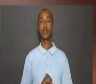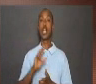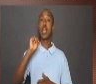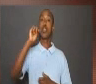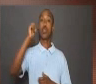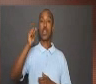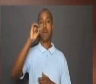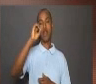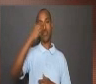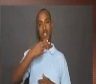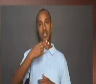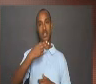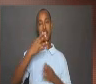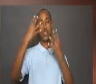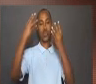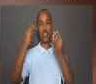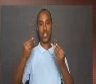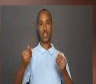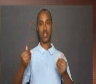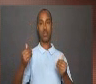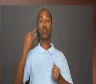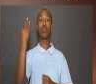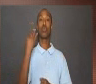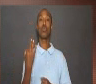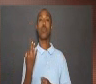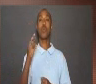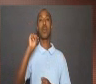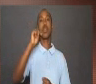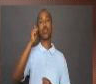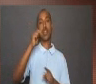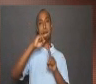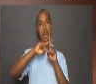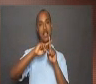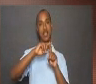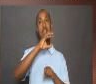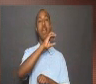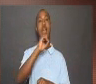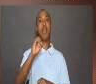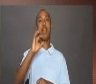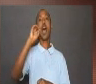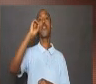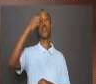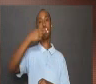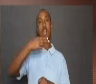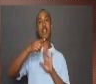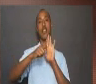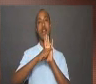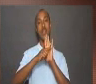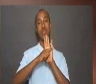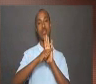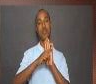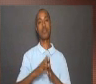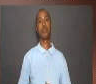Sodium hydroxide dissociates to form sodium plus and hydroxide